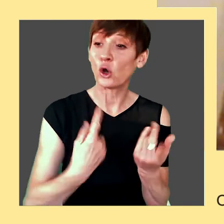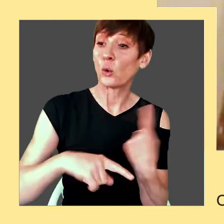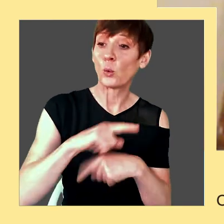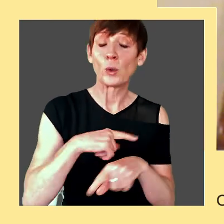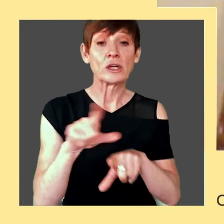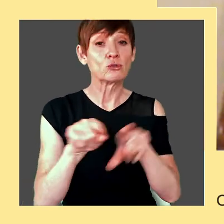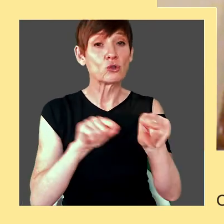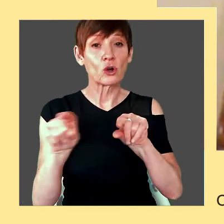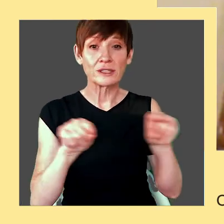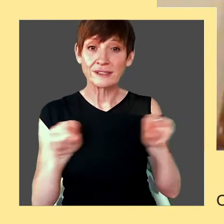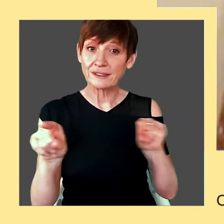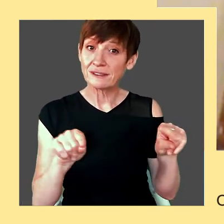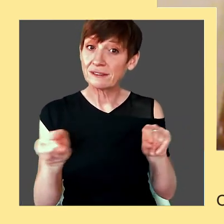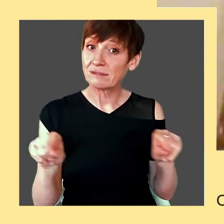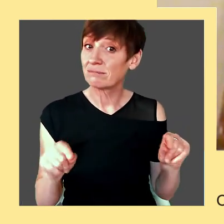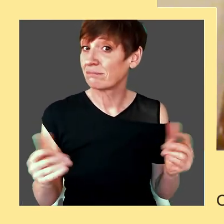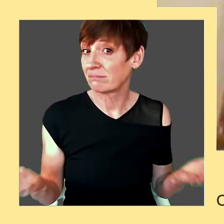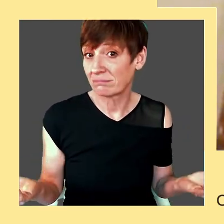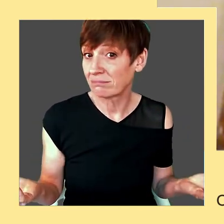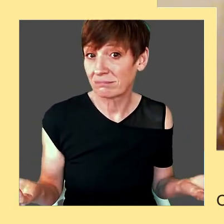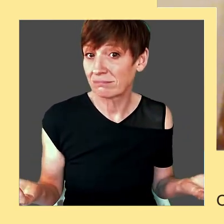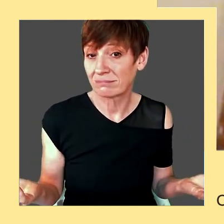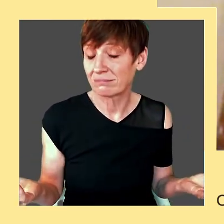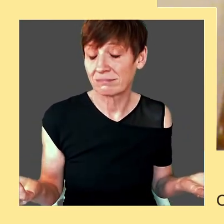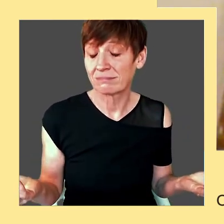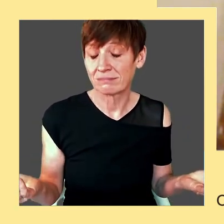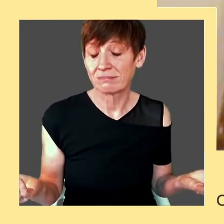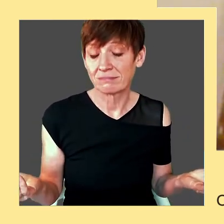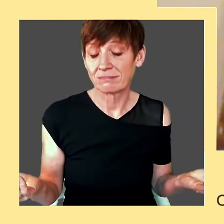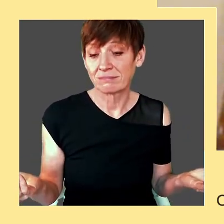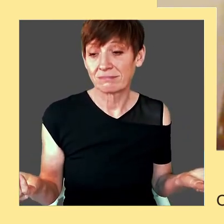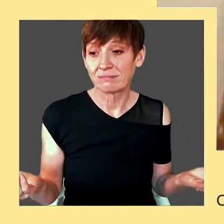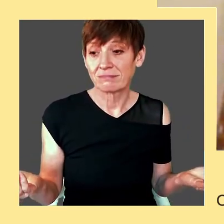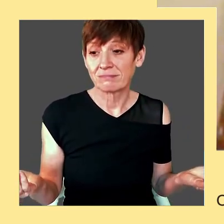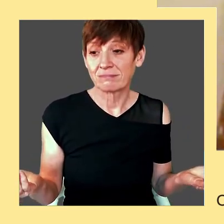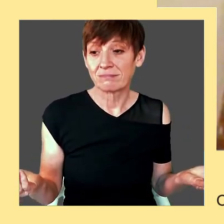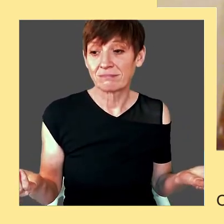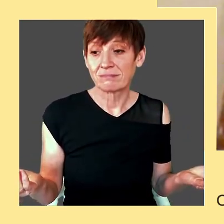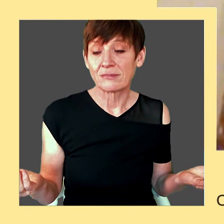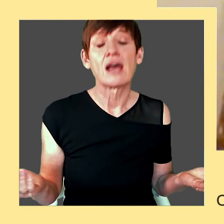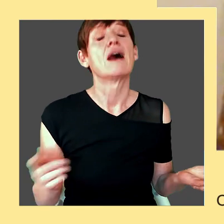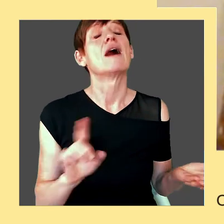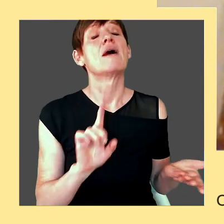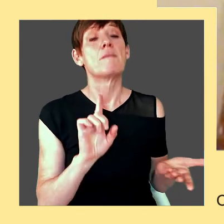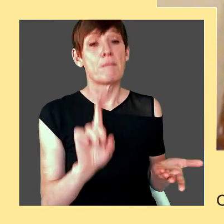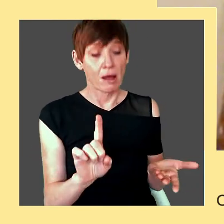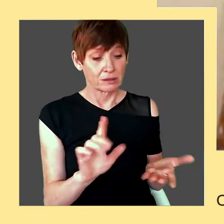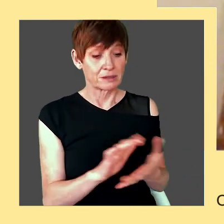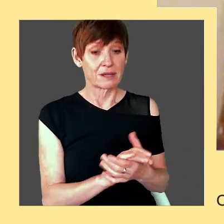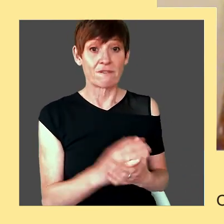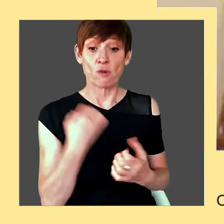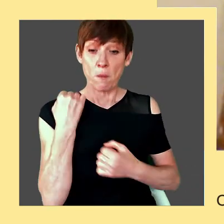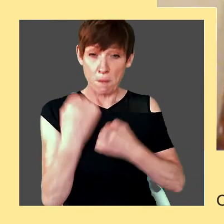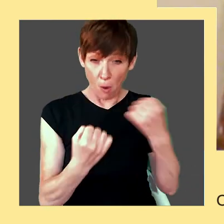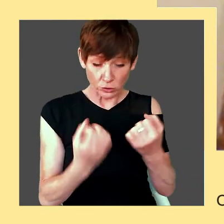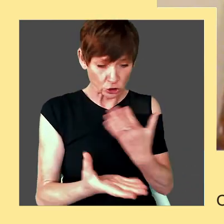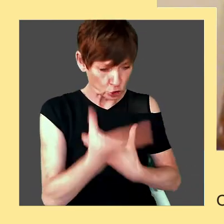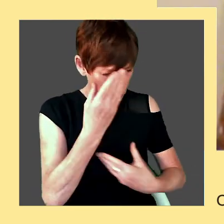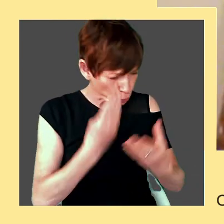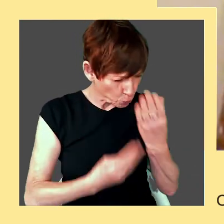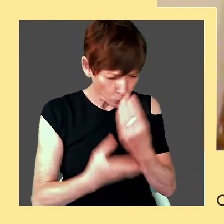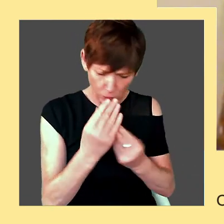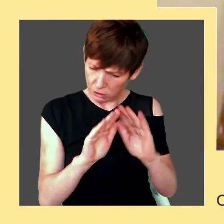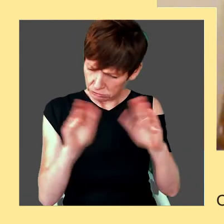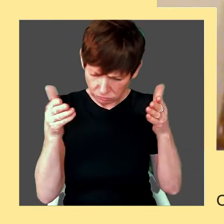sometimes you haven't got to choose. You have to do it. But the discipline you learn from boxing,